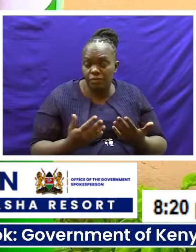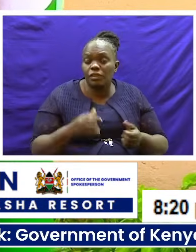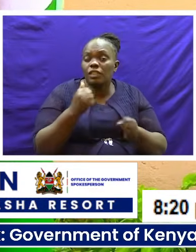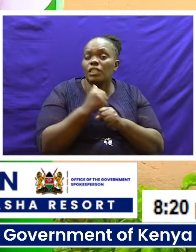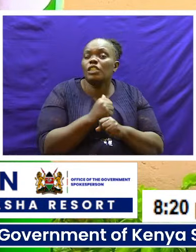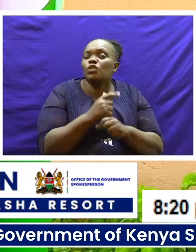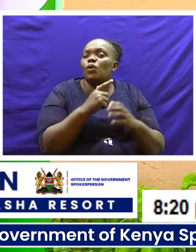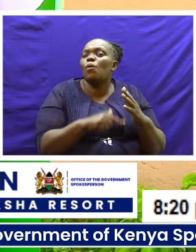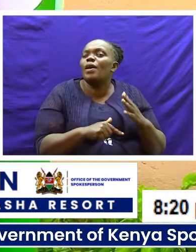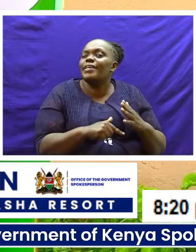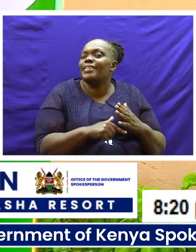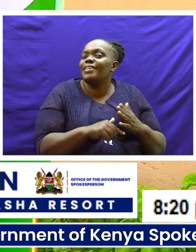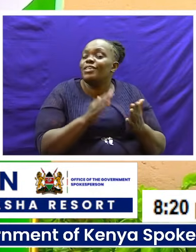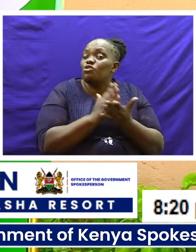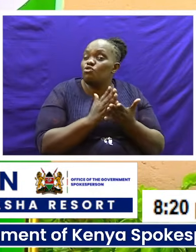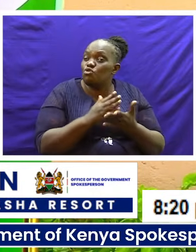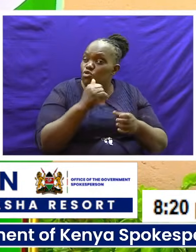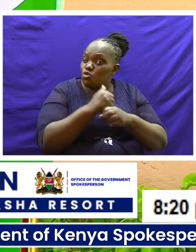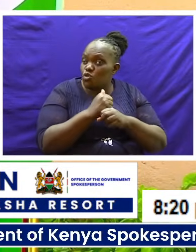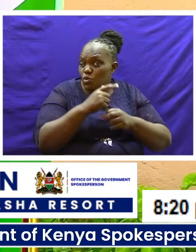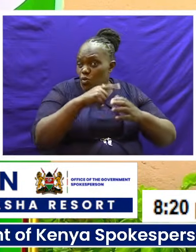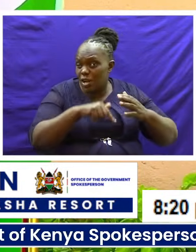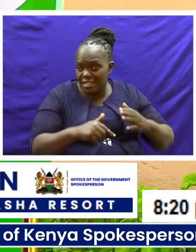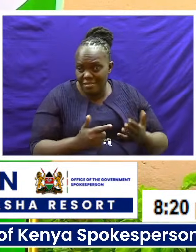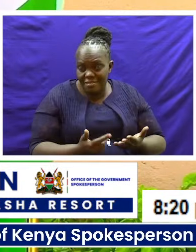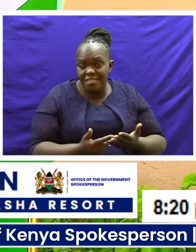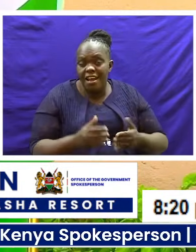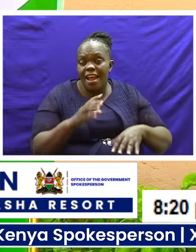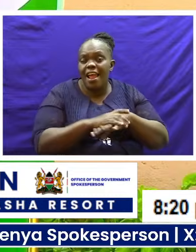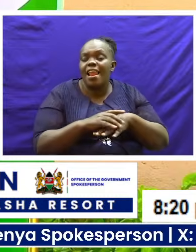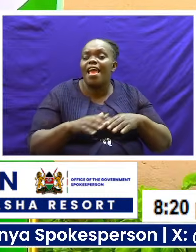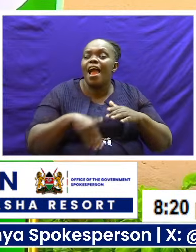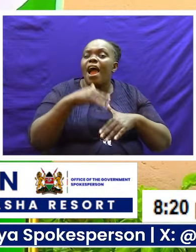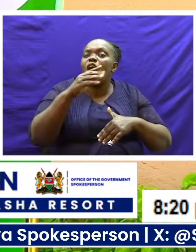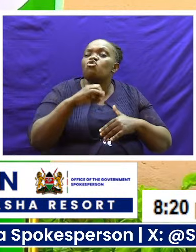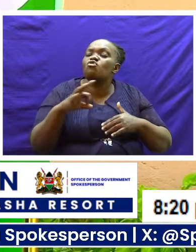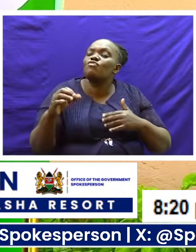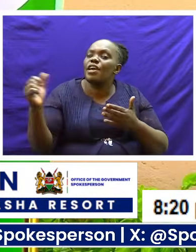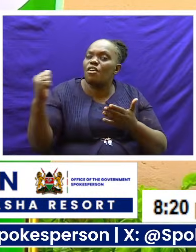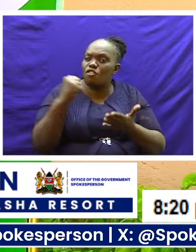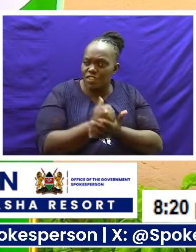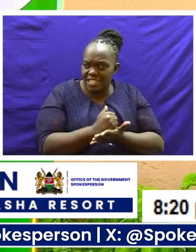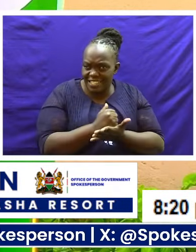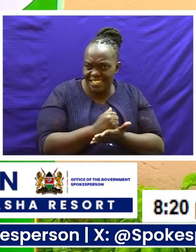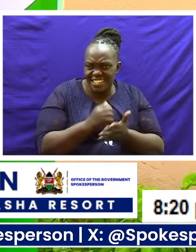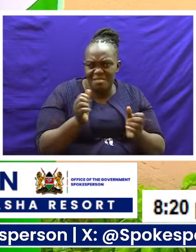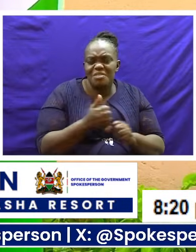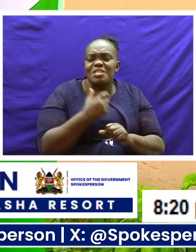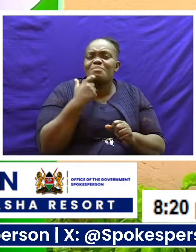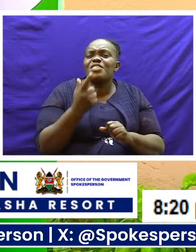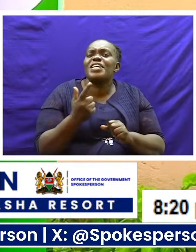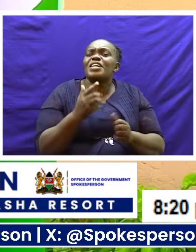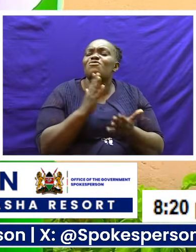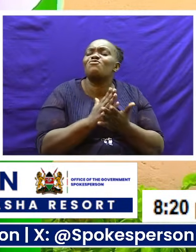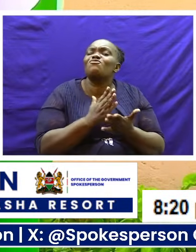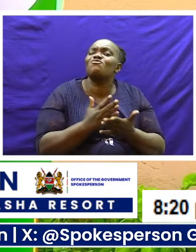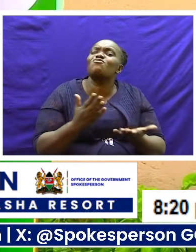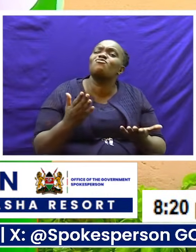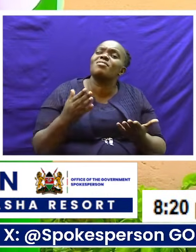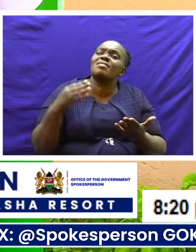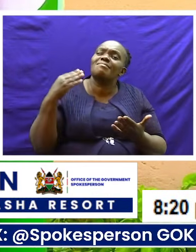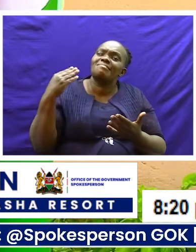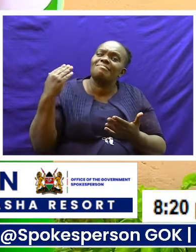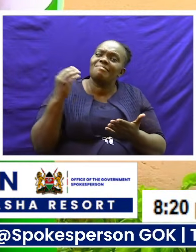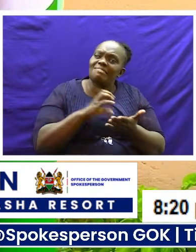did, we are doing is getting out of the office. We cannot say that we are facilitating